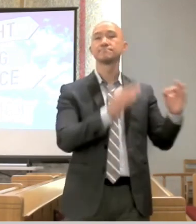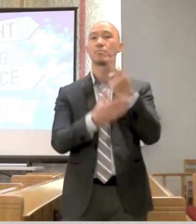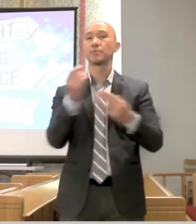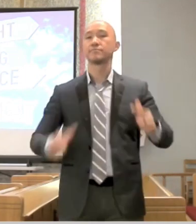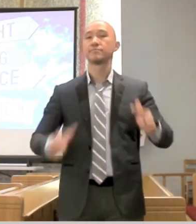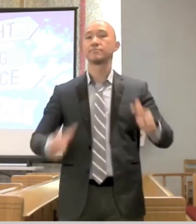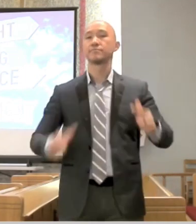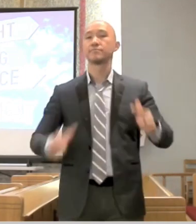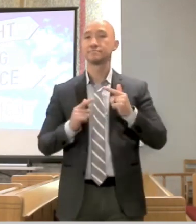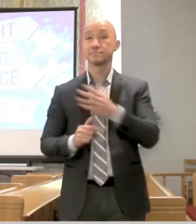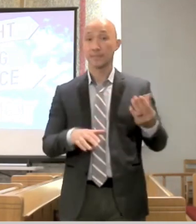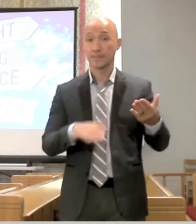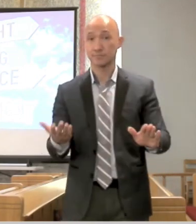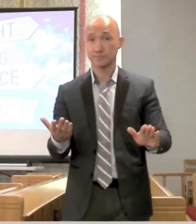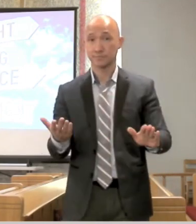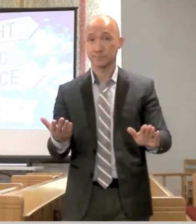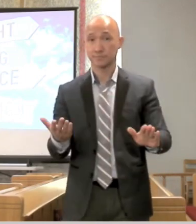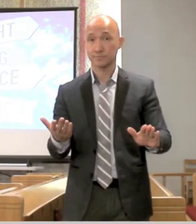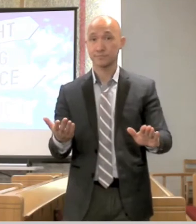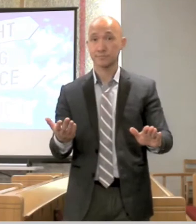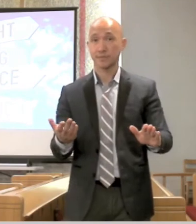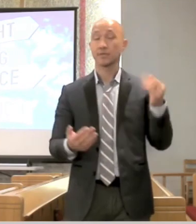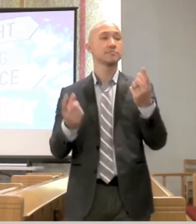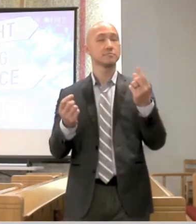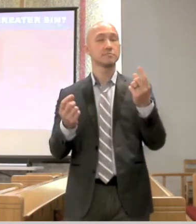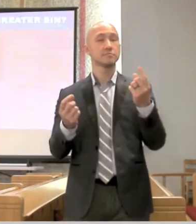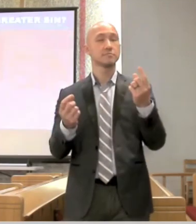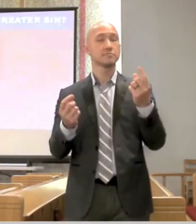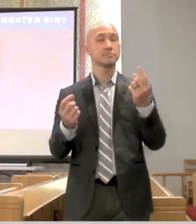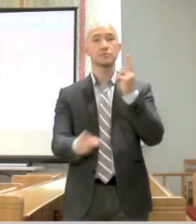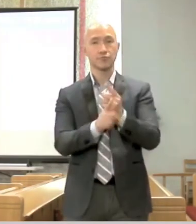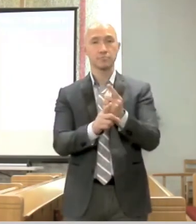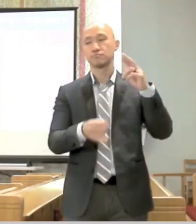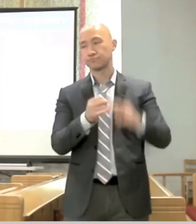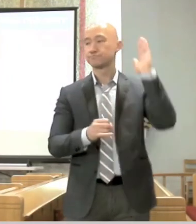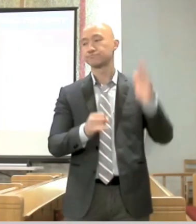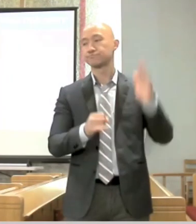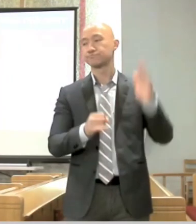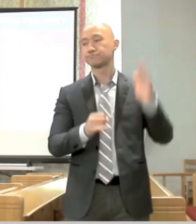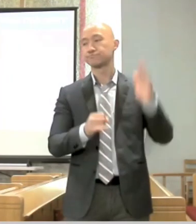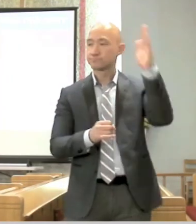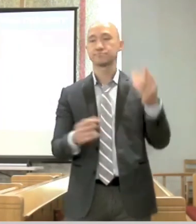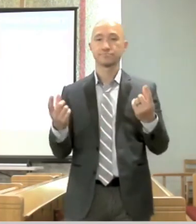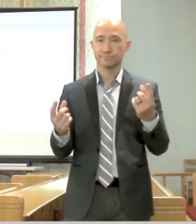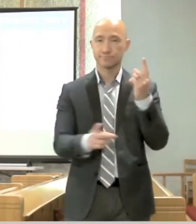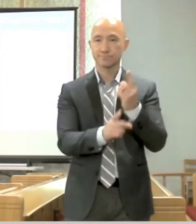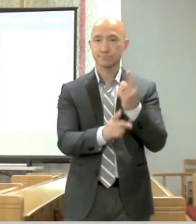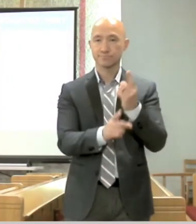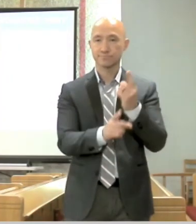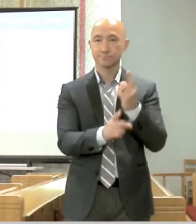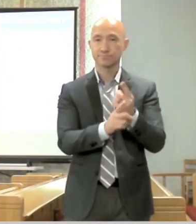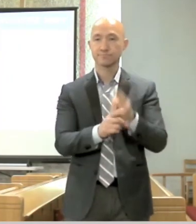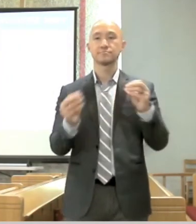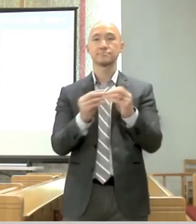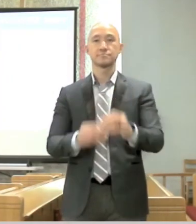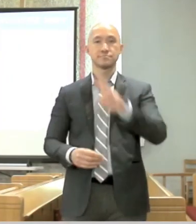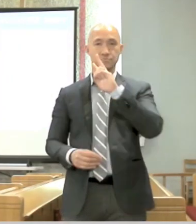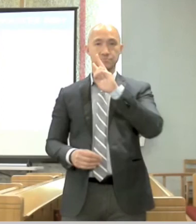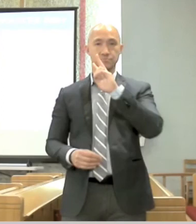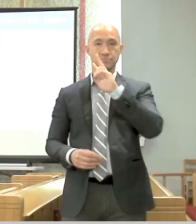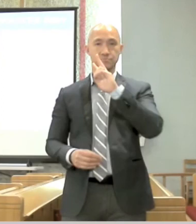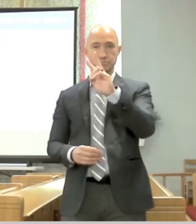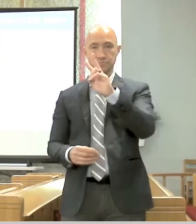karma. And you will reap what you sow. Second lesson, who has the greater sin?